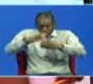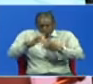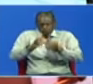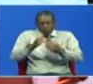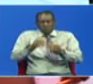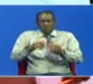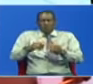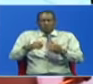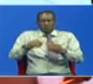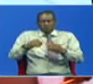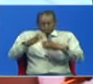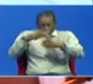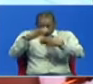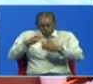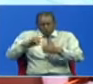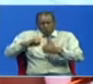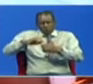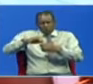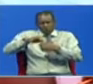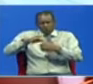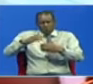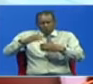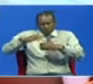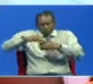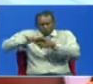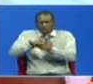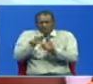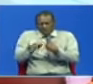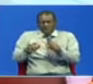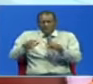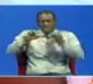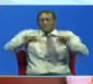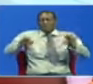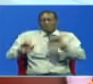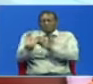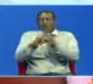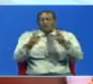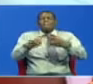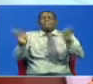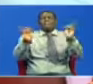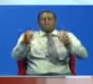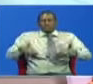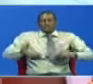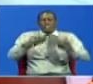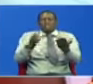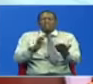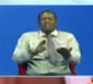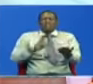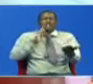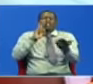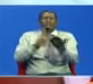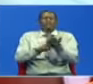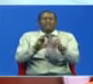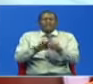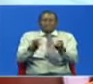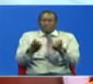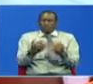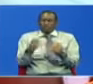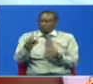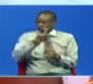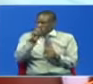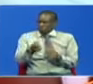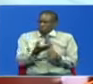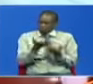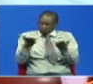vya corona ambavyo viko katika soko la humu nchini lakini havitoi matokeo kama inavyostahili. Na swali langu ni je, vifaa